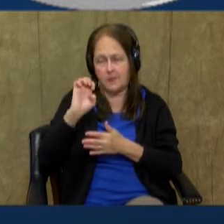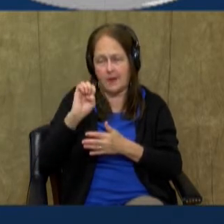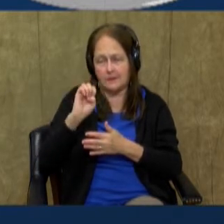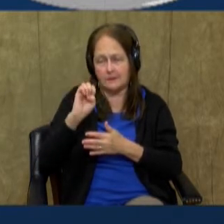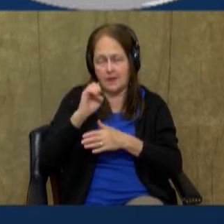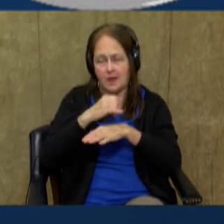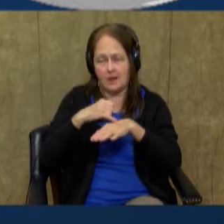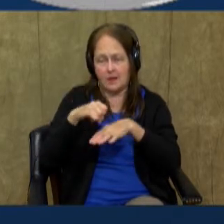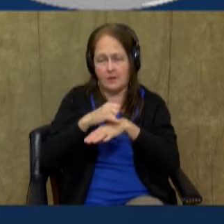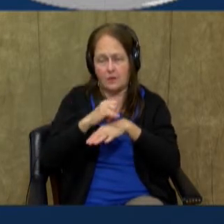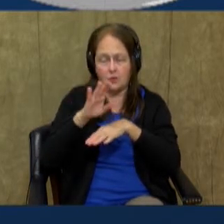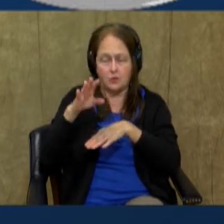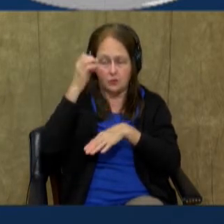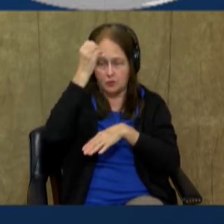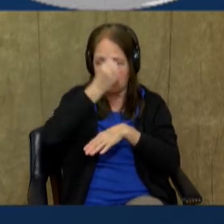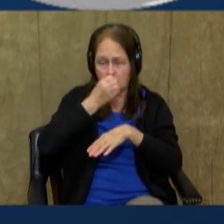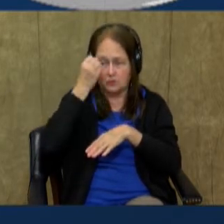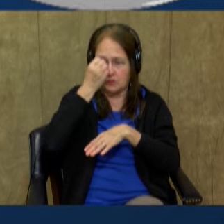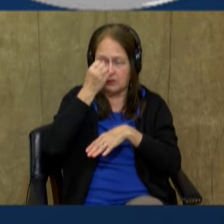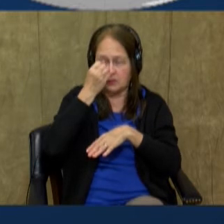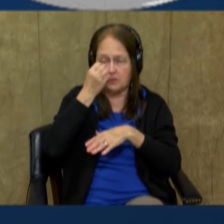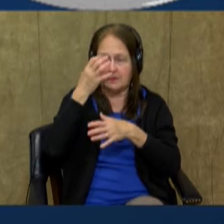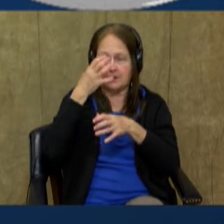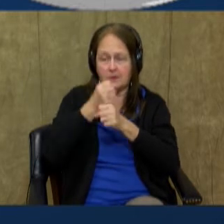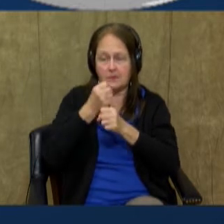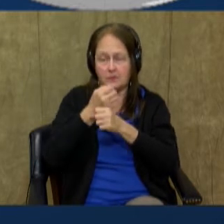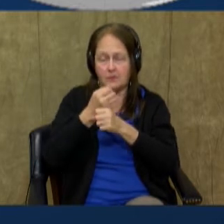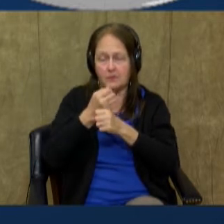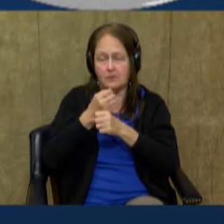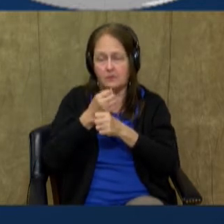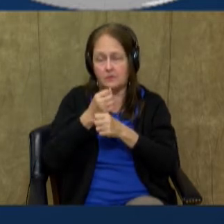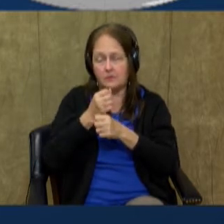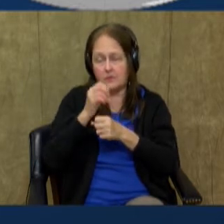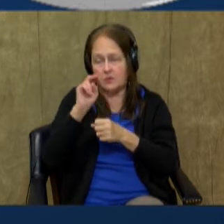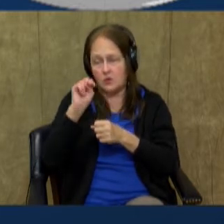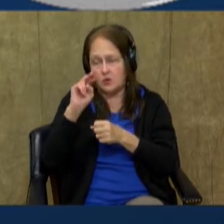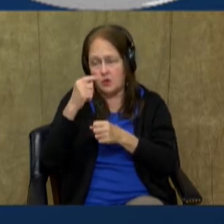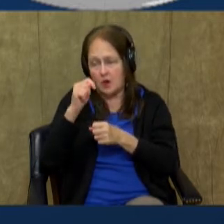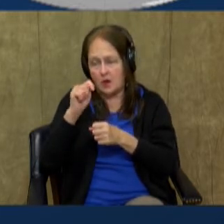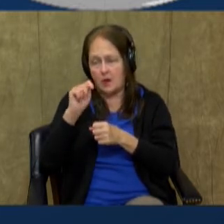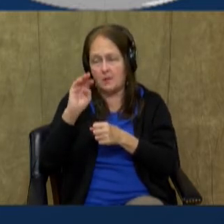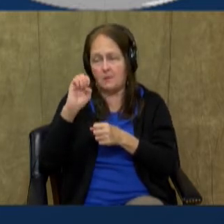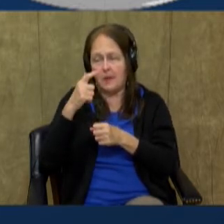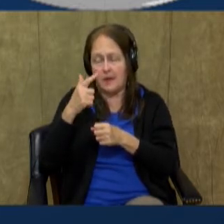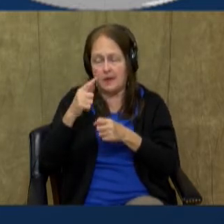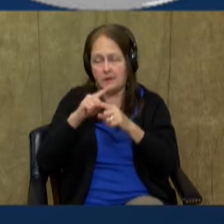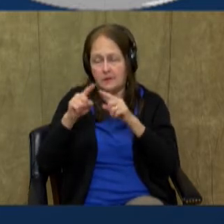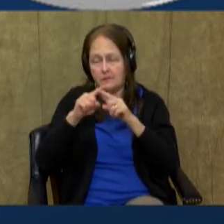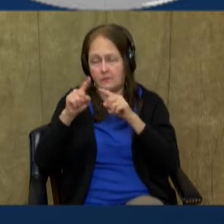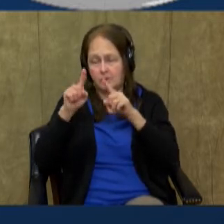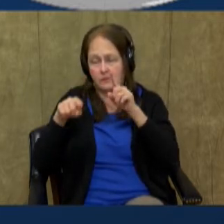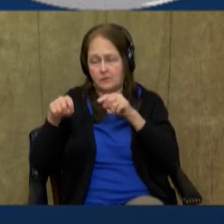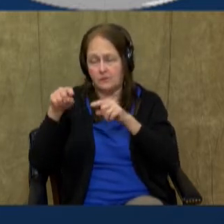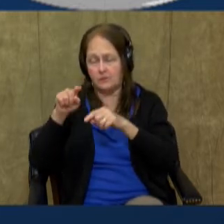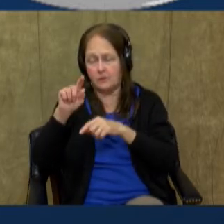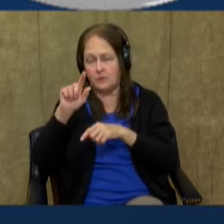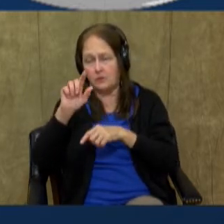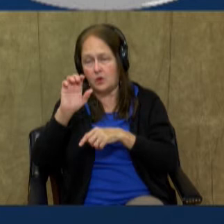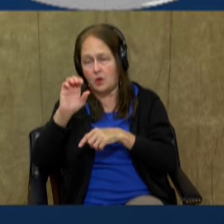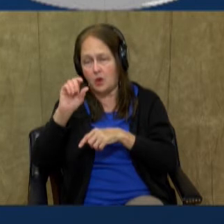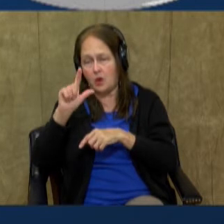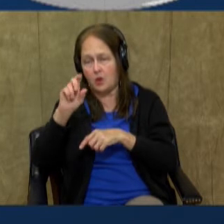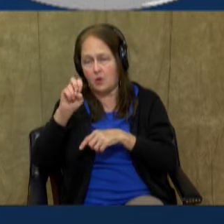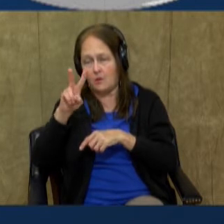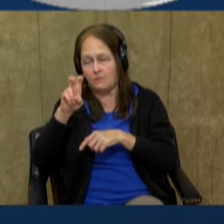This is where Europeans would get nutmeg and cinnamon and cloves, things that were rare and